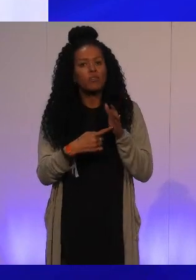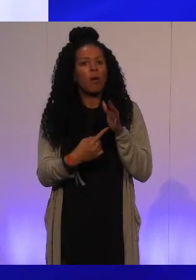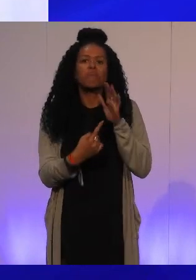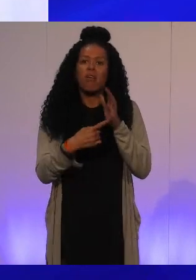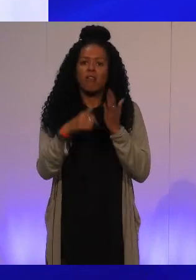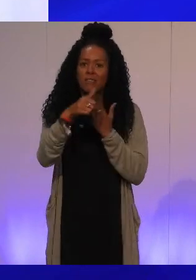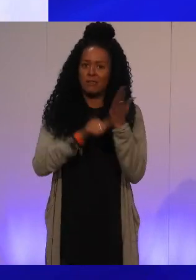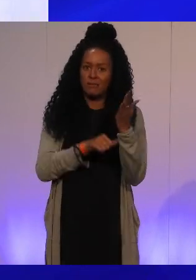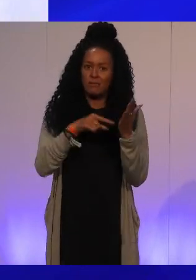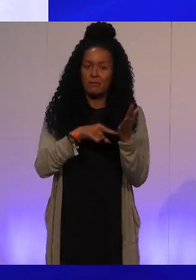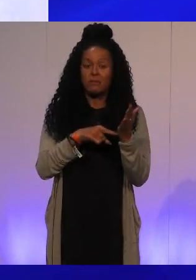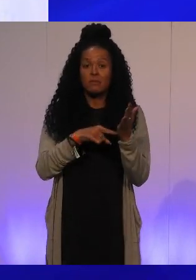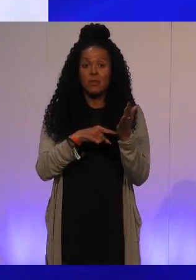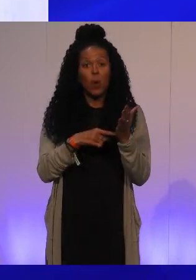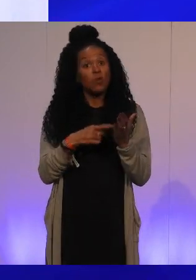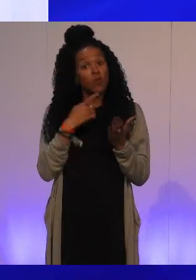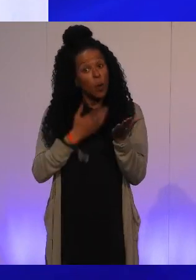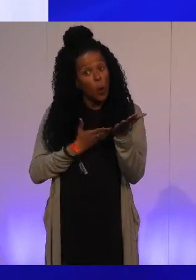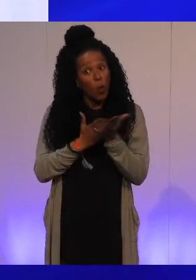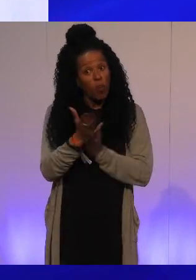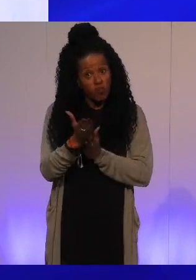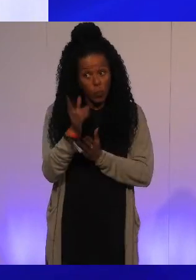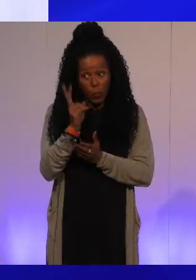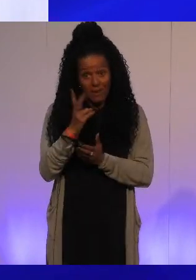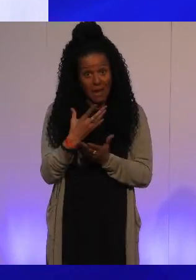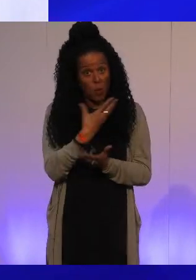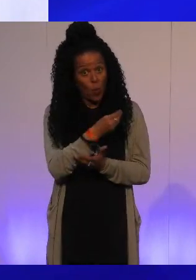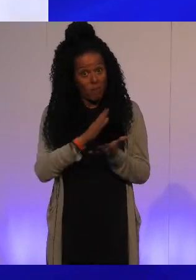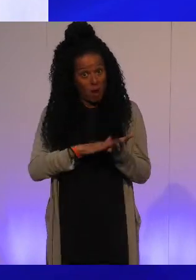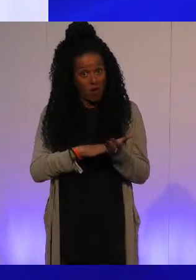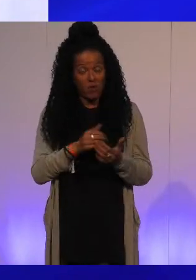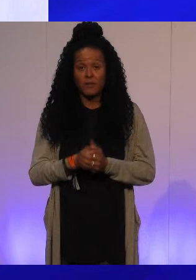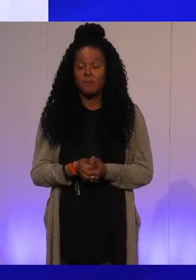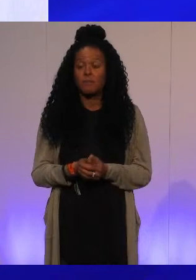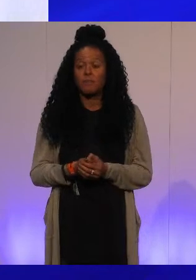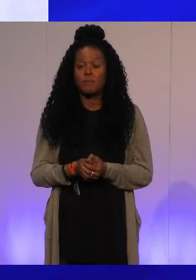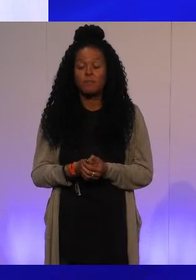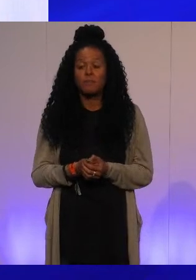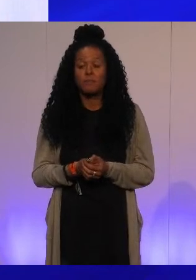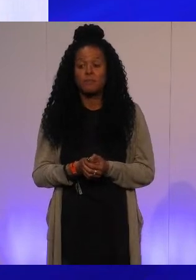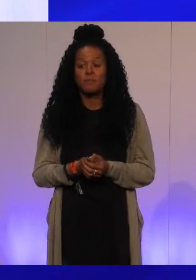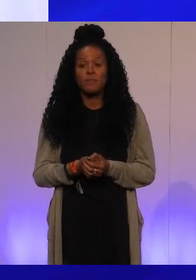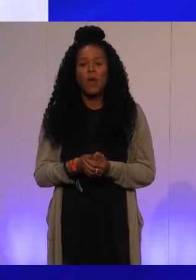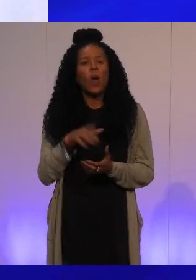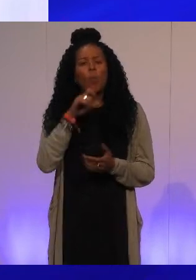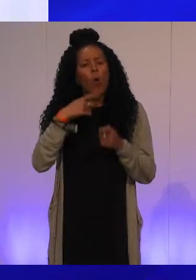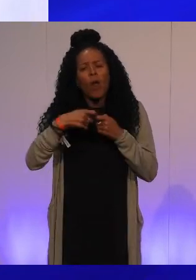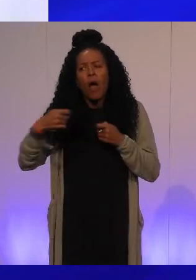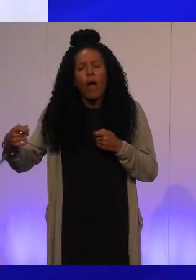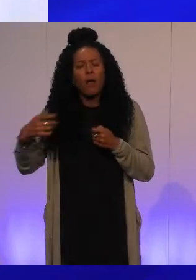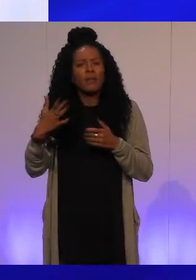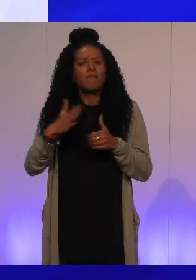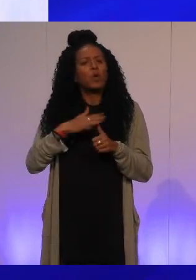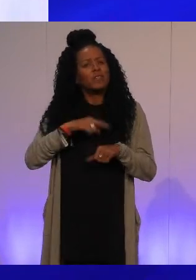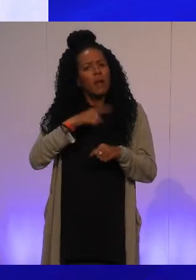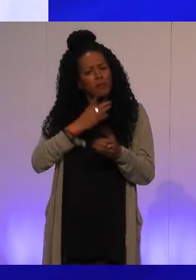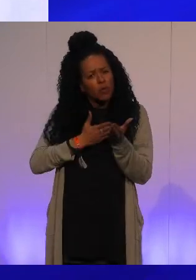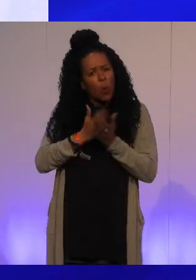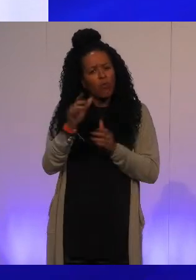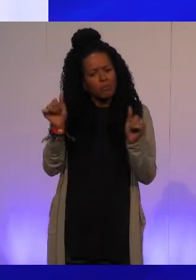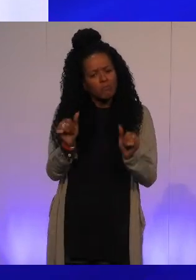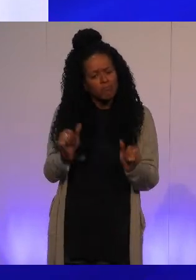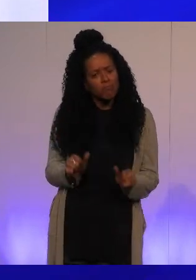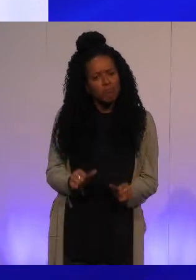So Margaret and I thought we might just go through them again, not at such length as we did the first time, but just to